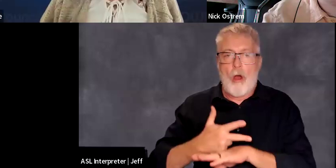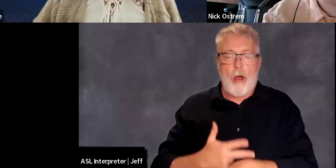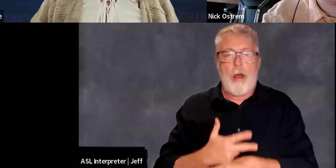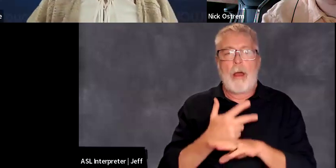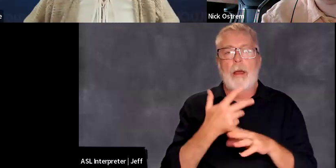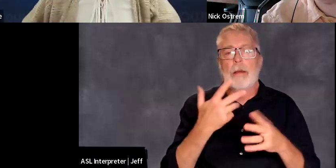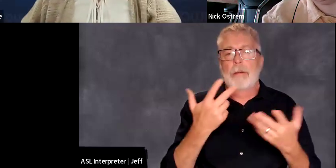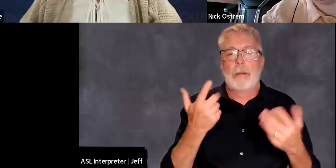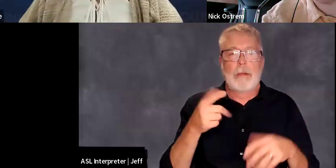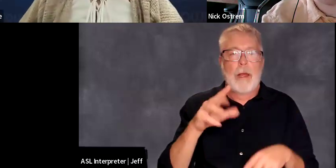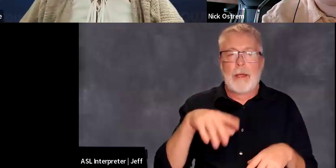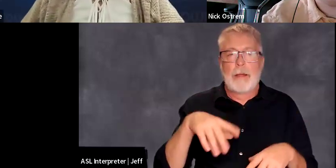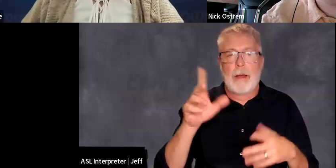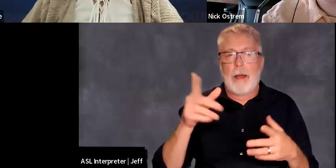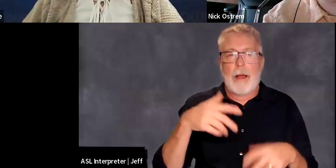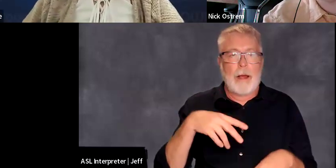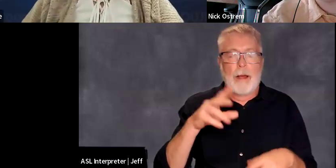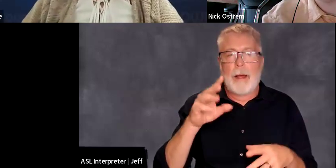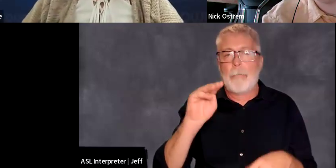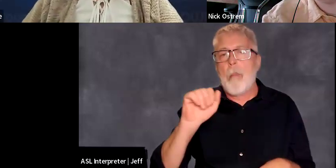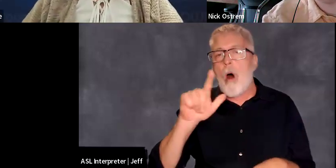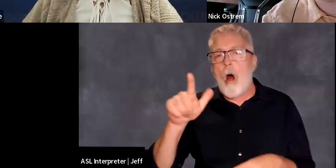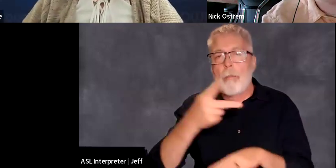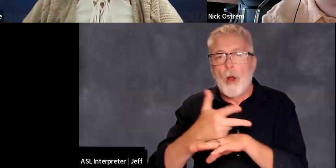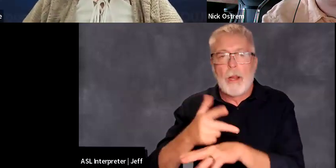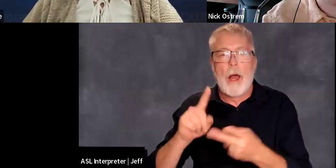Coral Ridge Mall parking lot, a park, a